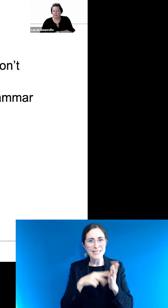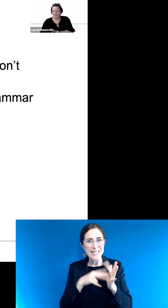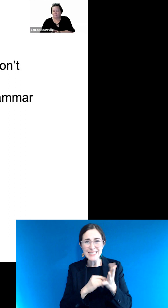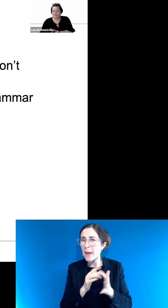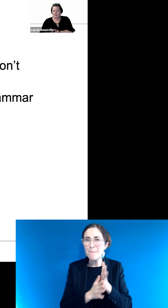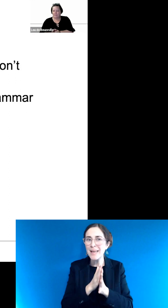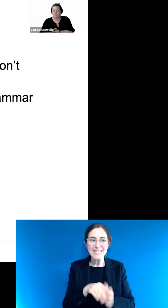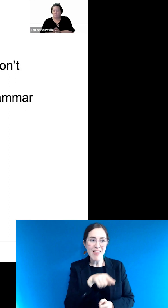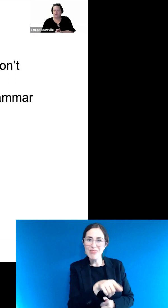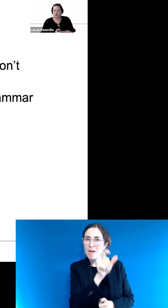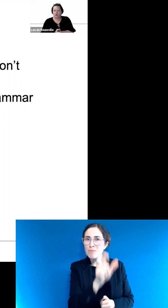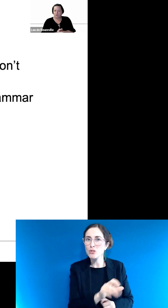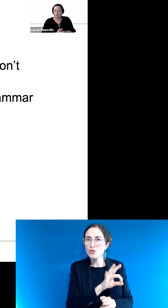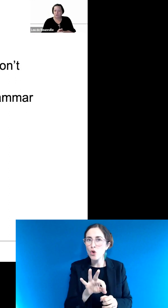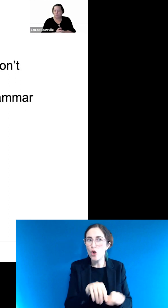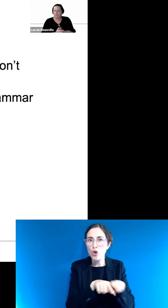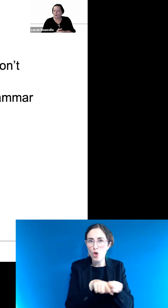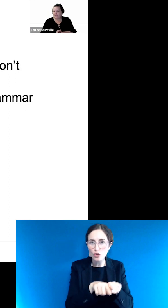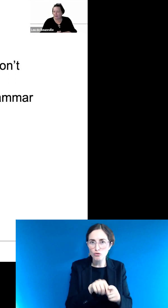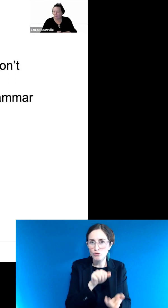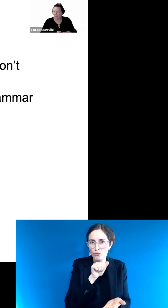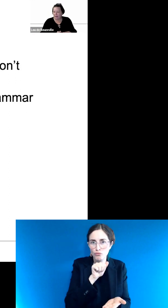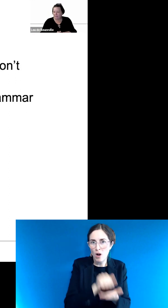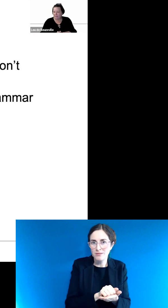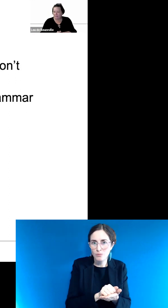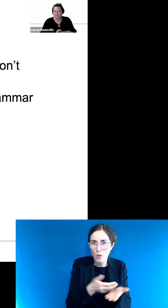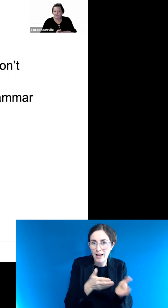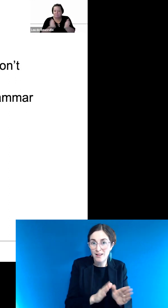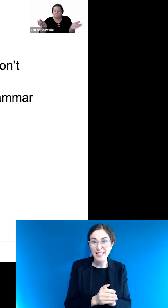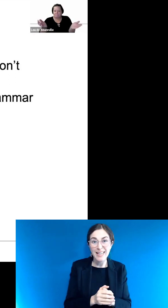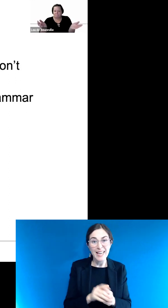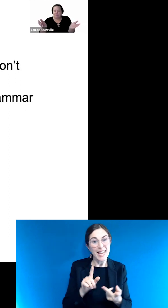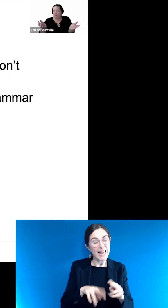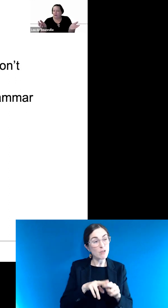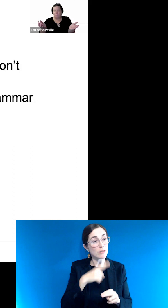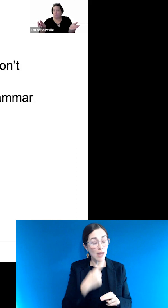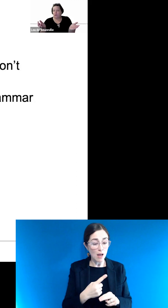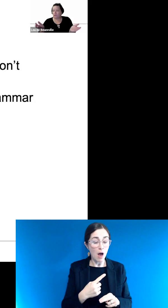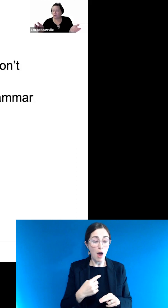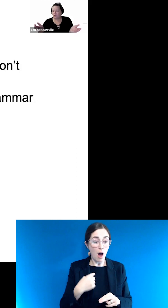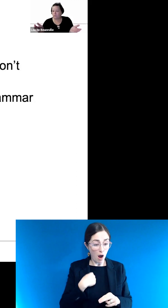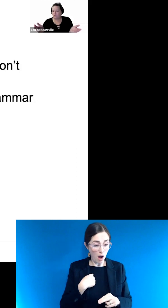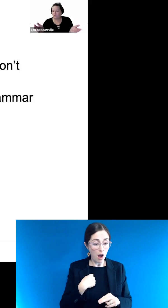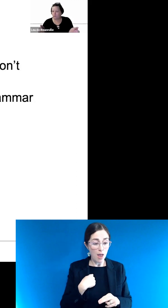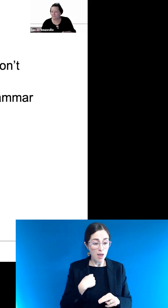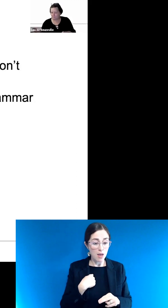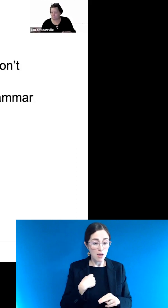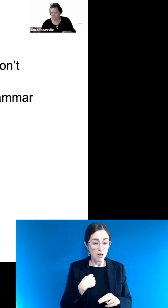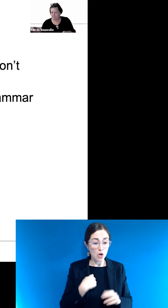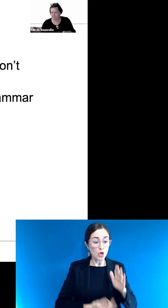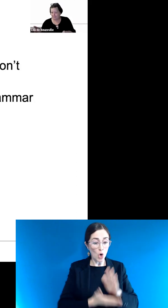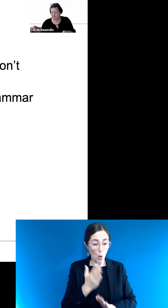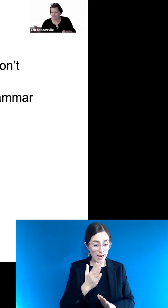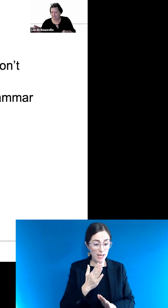certain things. So if you drop the to in I went to town on a bus, how do you know you're going to town, not away from